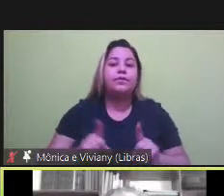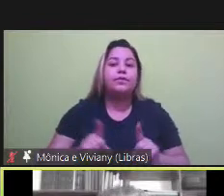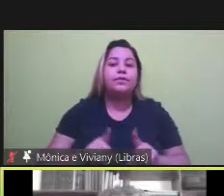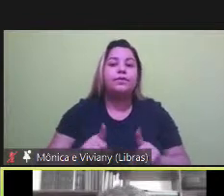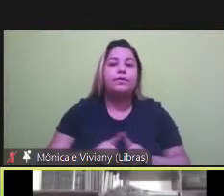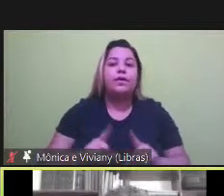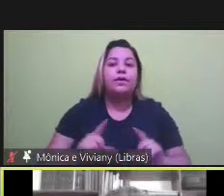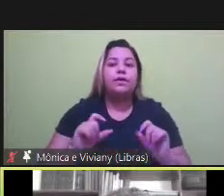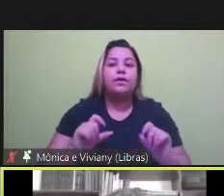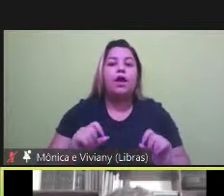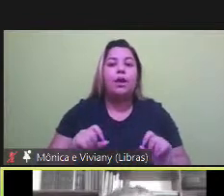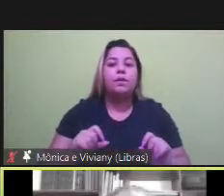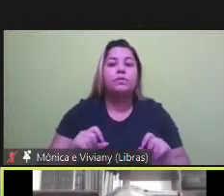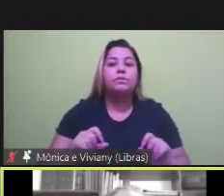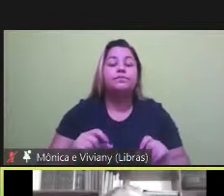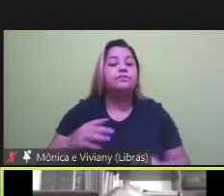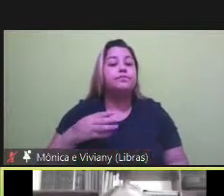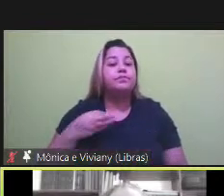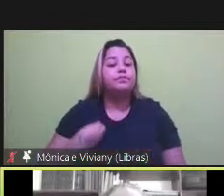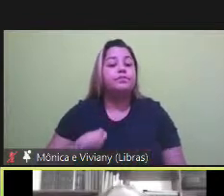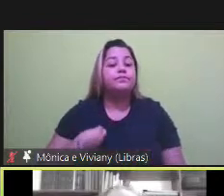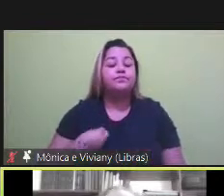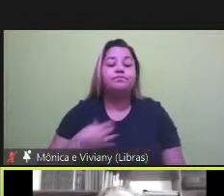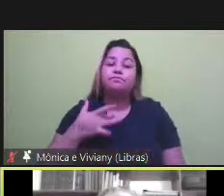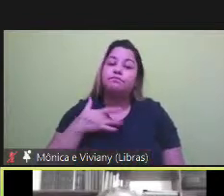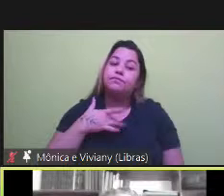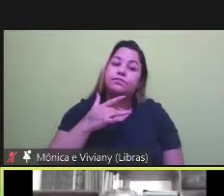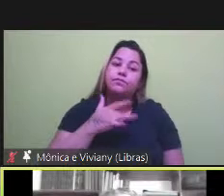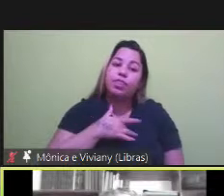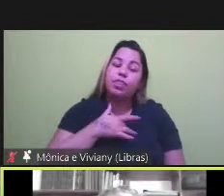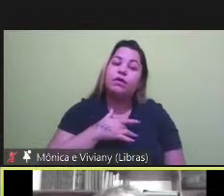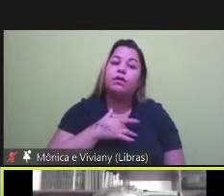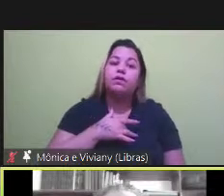plan of local network of action in